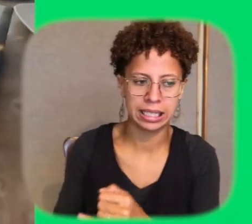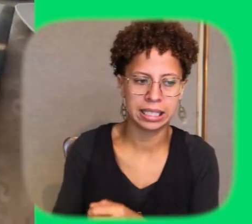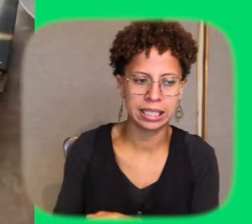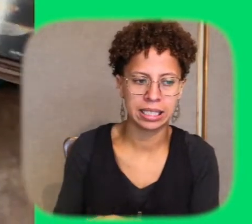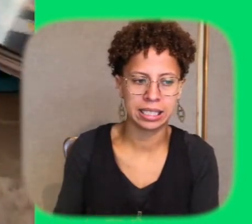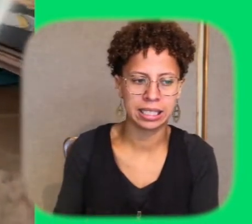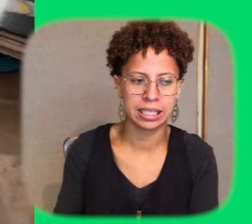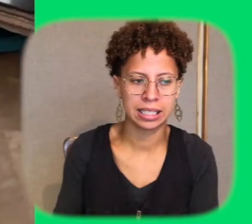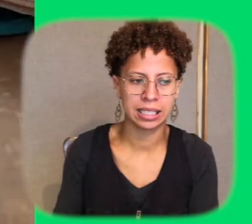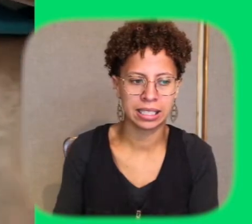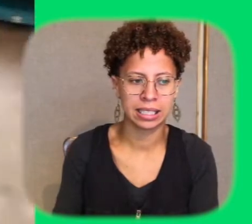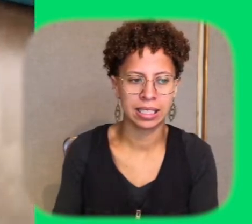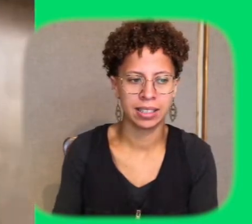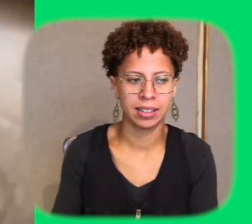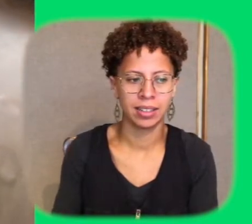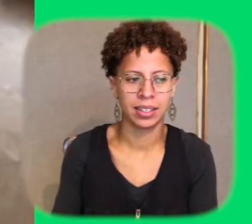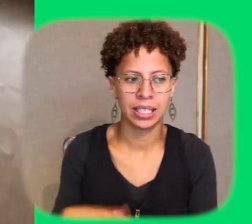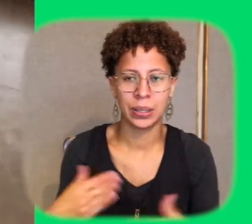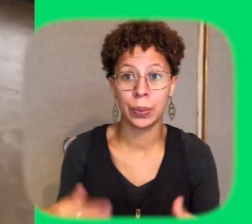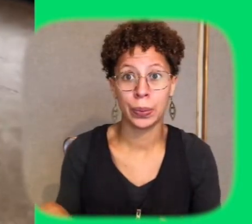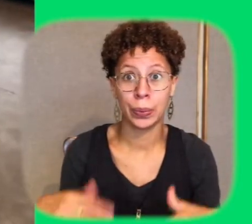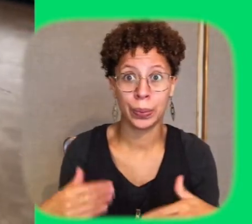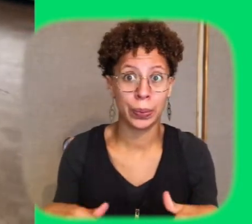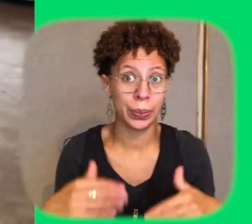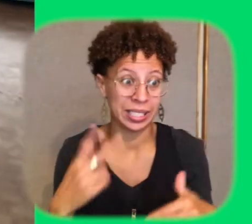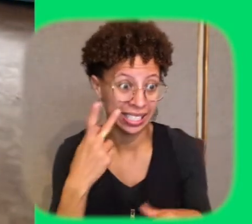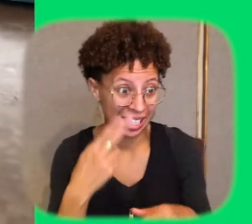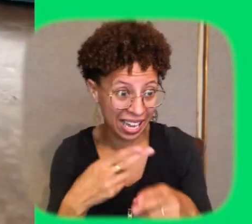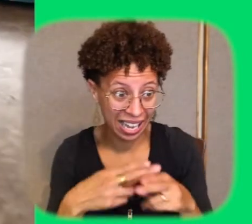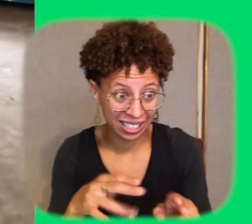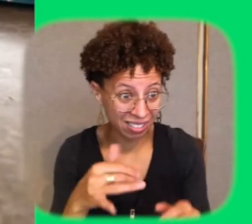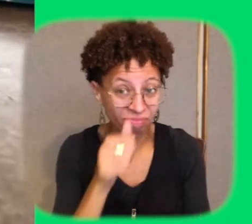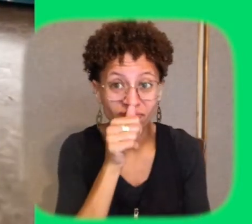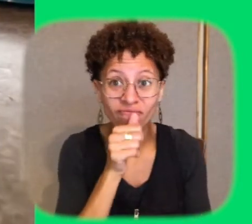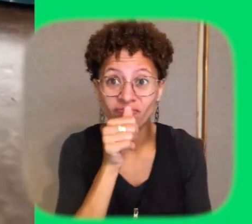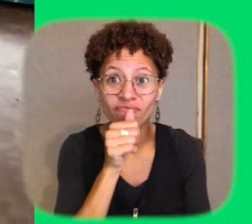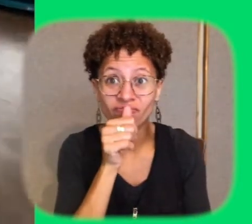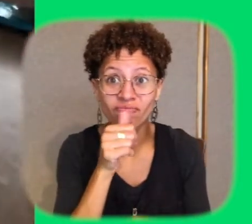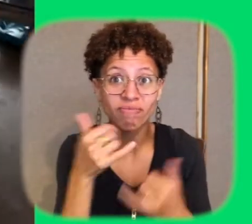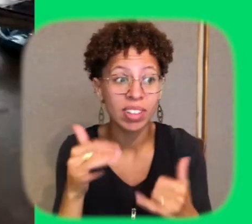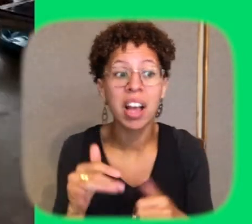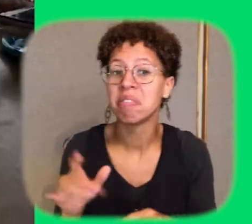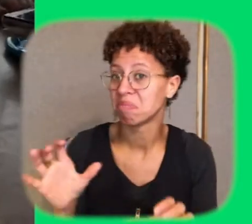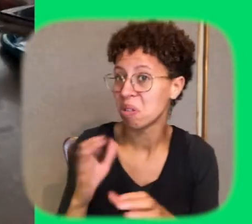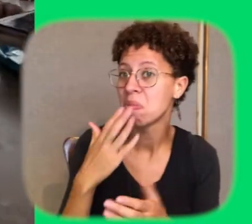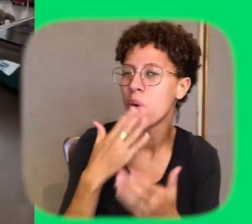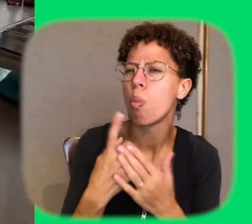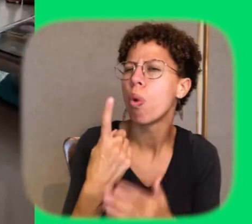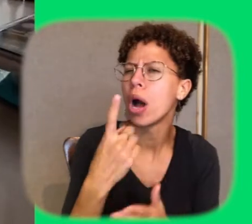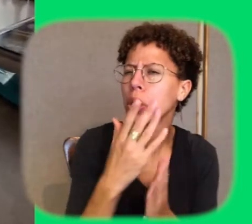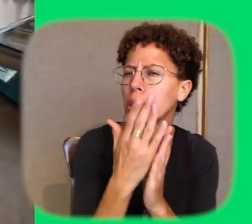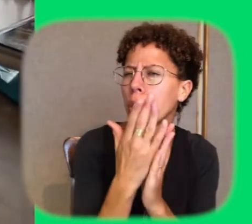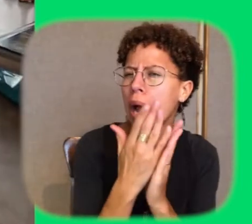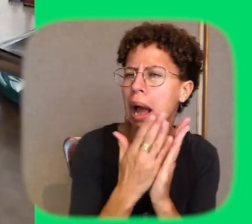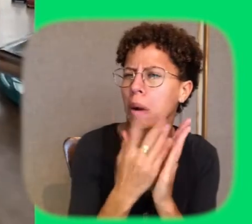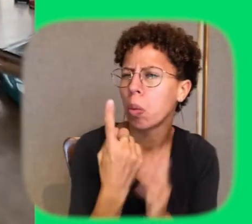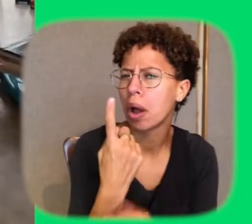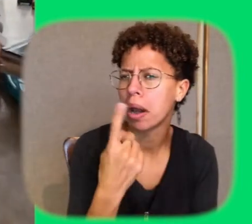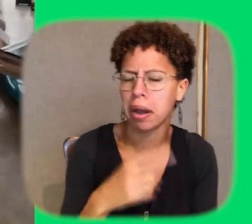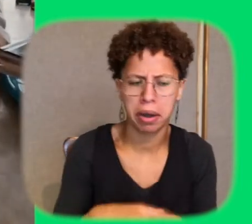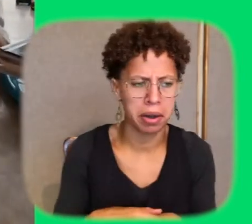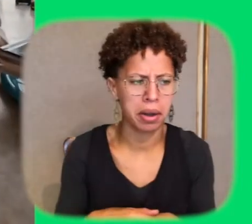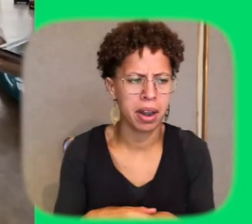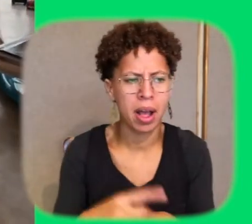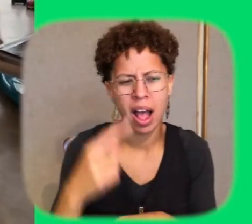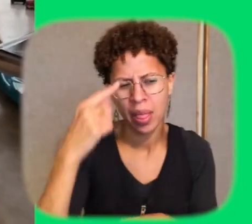look. Those eggs, how are they doing? They're doing good. One's just cracking. Only one. Only one? I think it's either